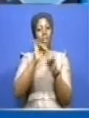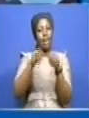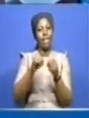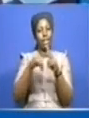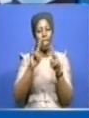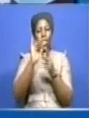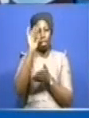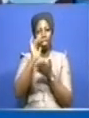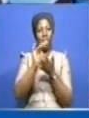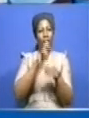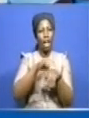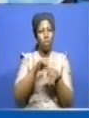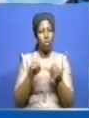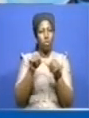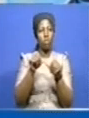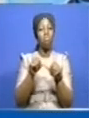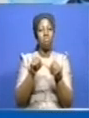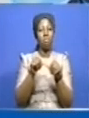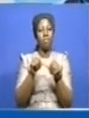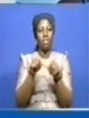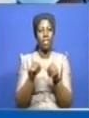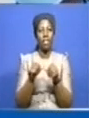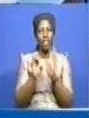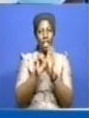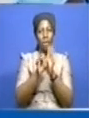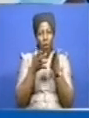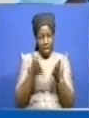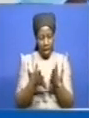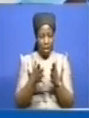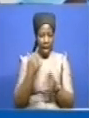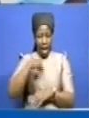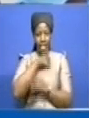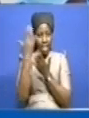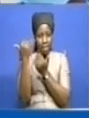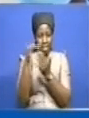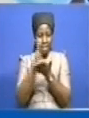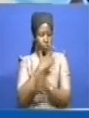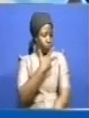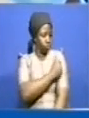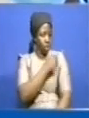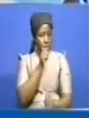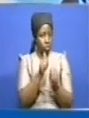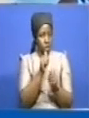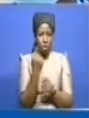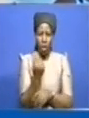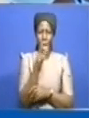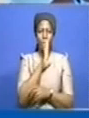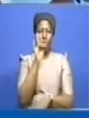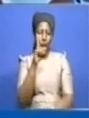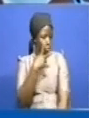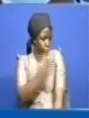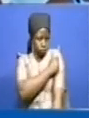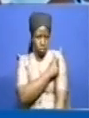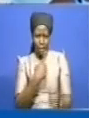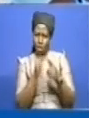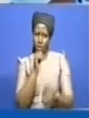And as we go on, for example, sir, we are also expecting some vaccines that will only be one dose instead of two doses.